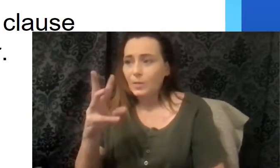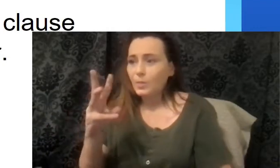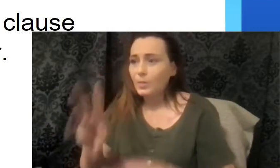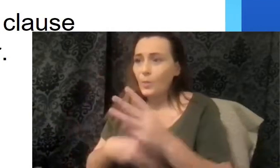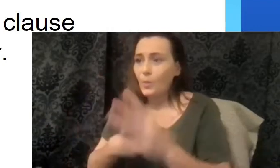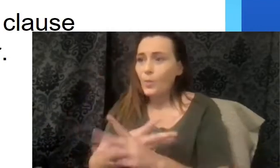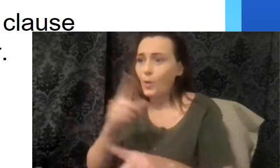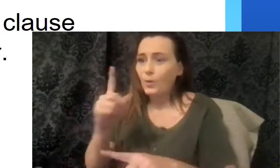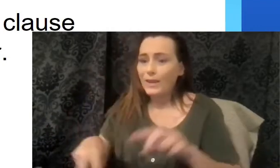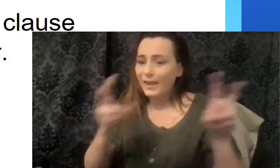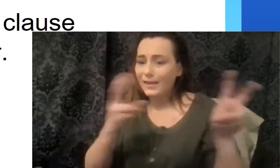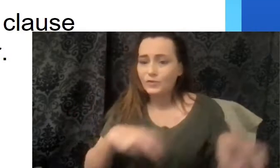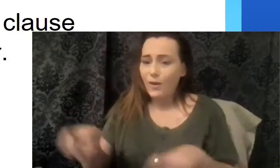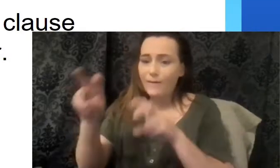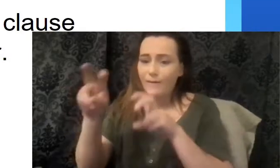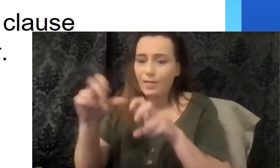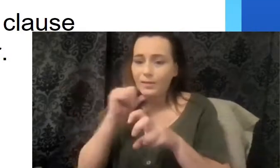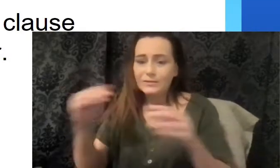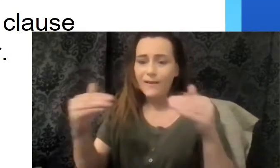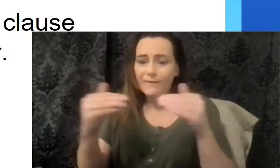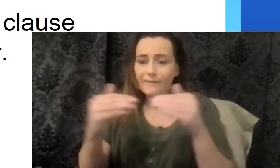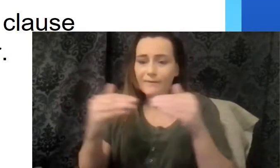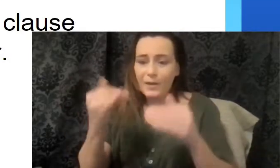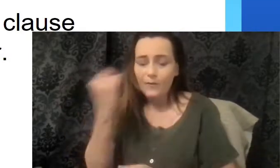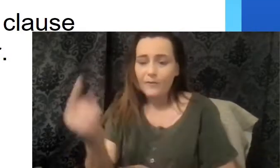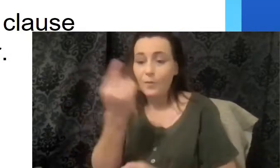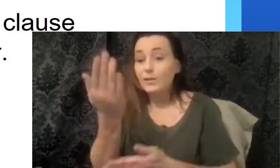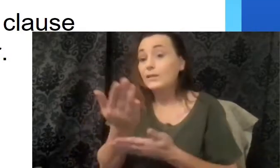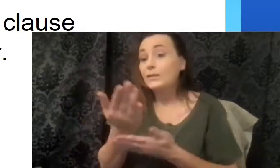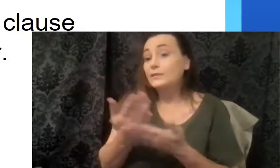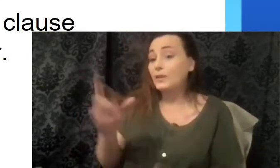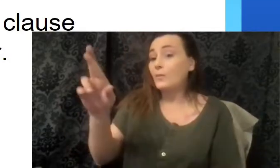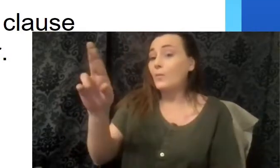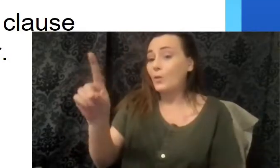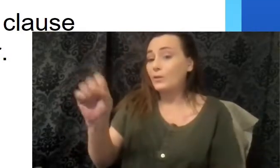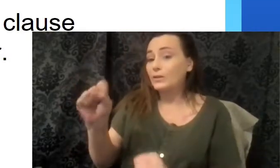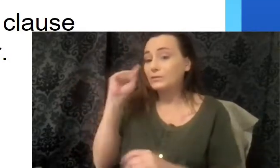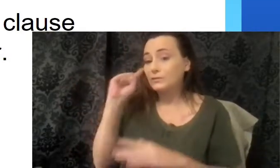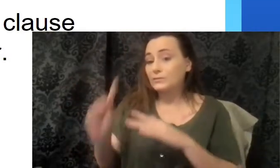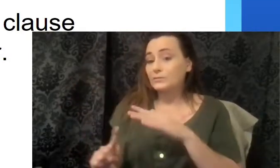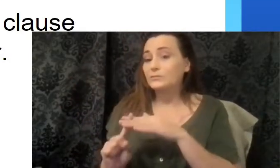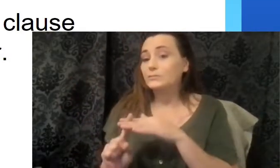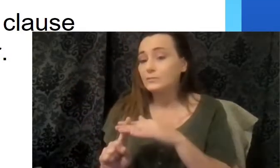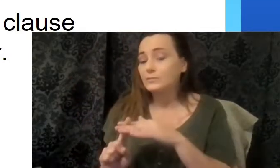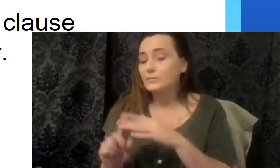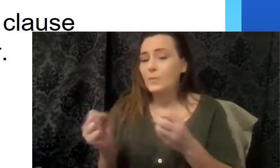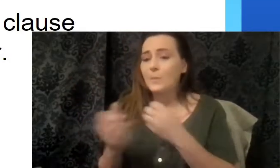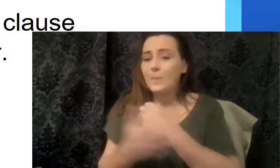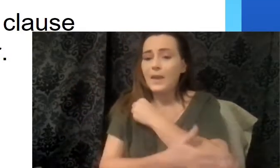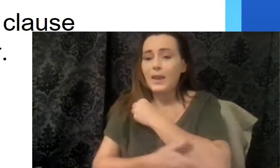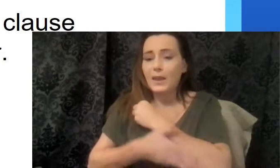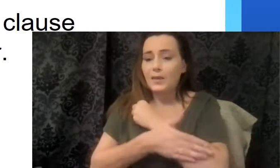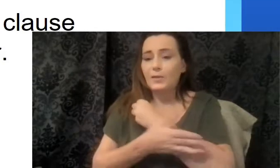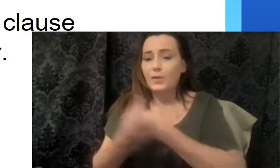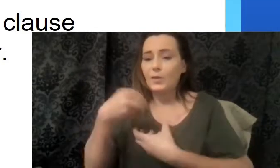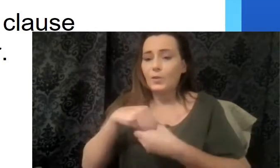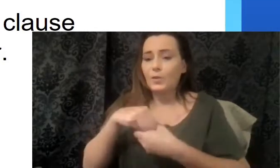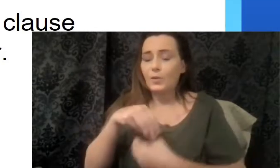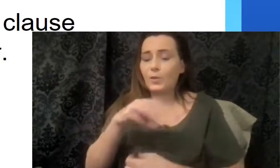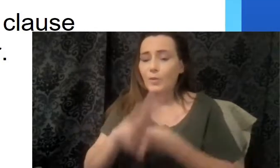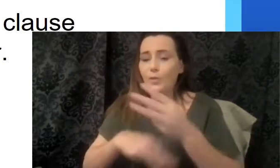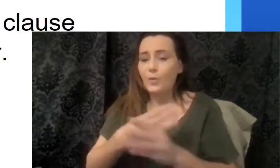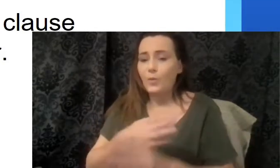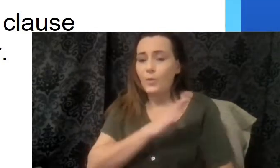fair if only some delegates can come. There are a lot of countries, including world board members and